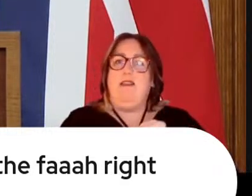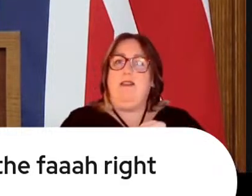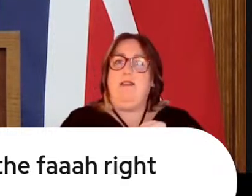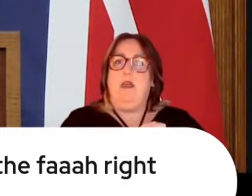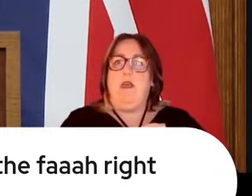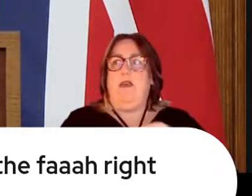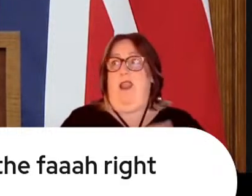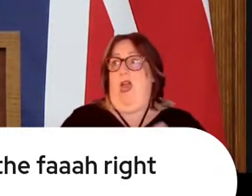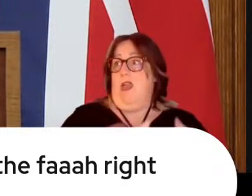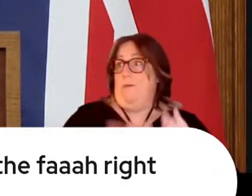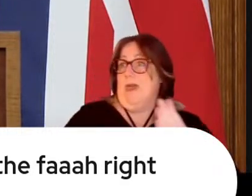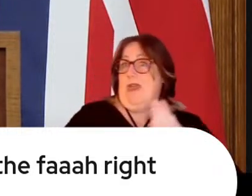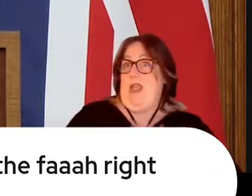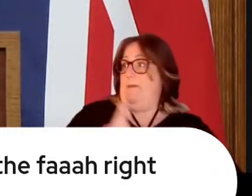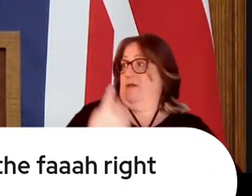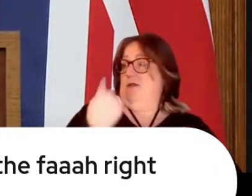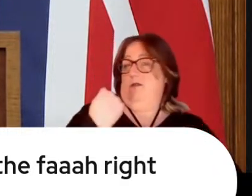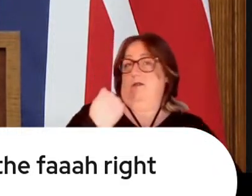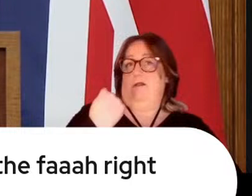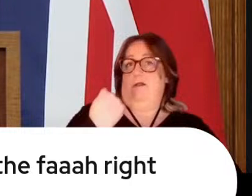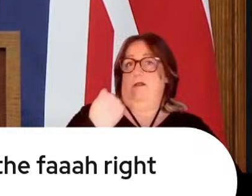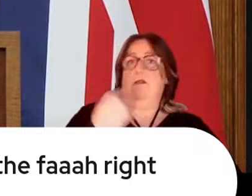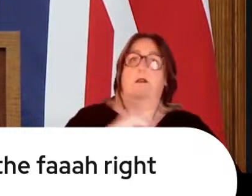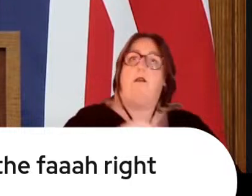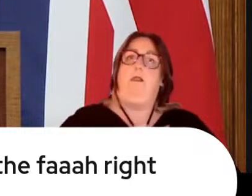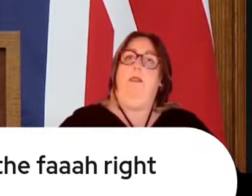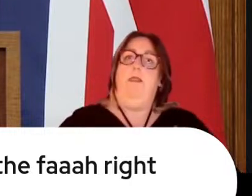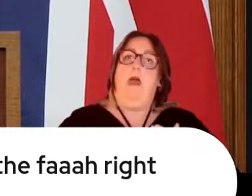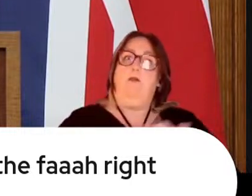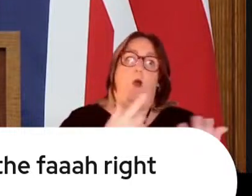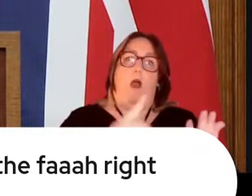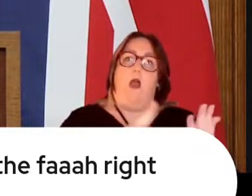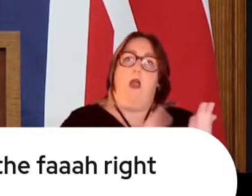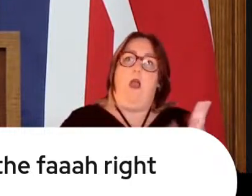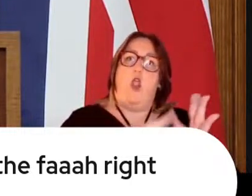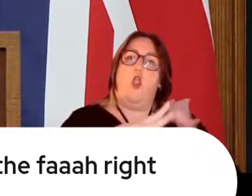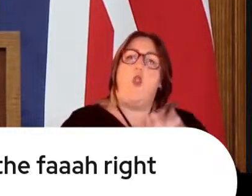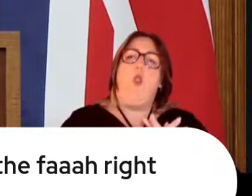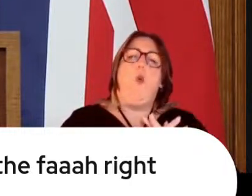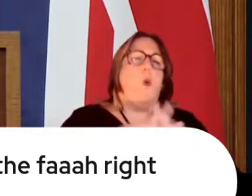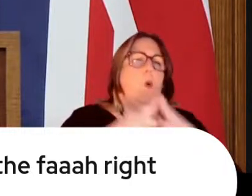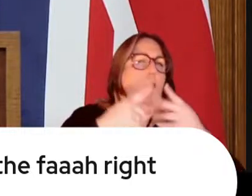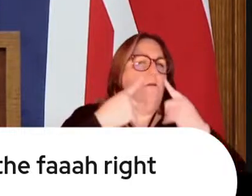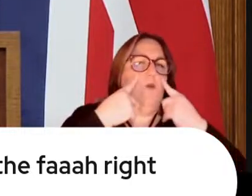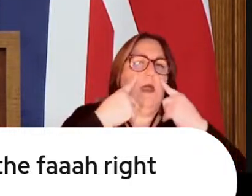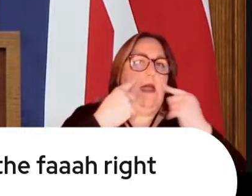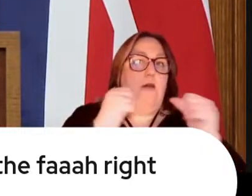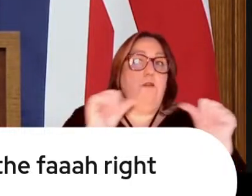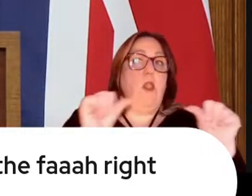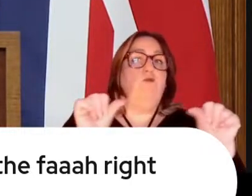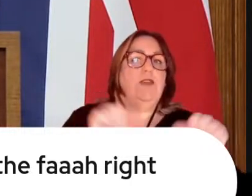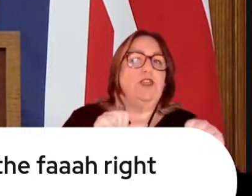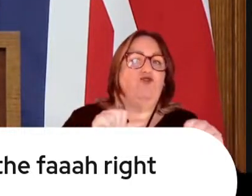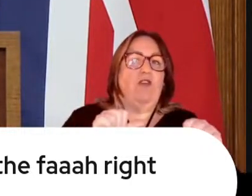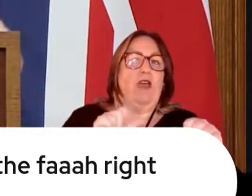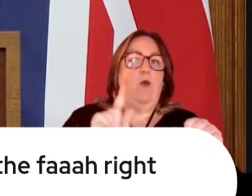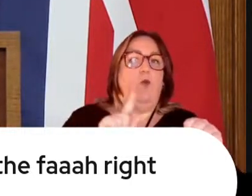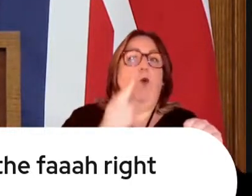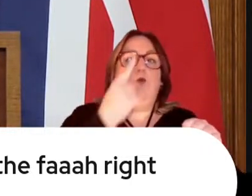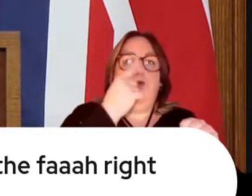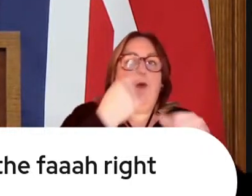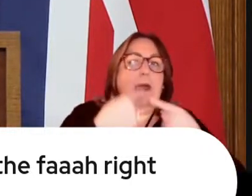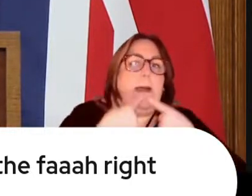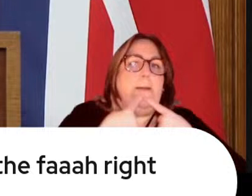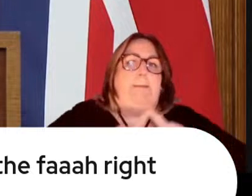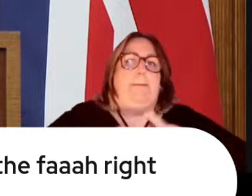is why the law carefully restricts what can be said by anyone, not just me as Prime Minister, but anybody in